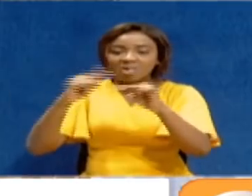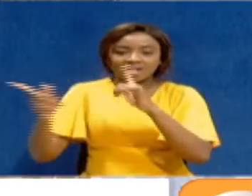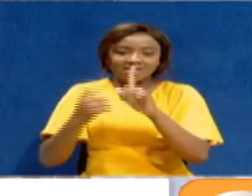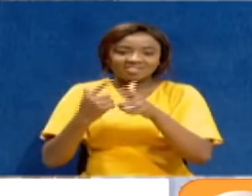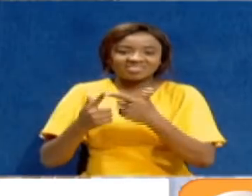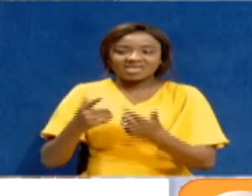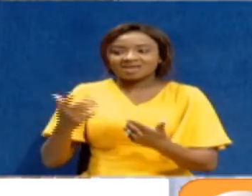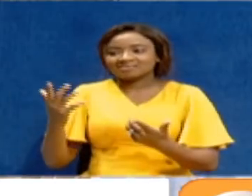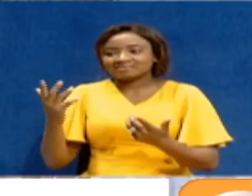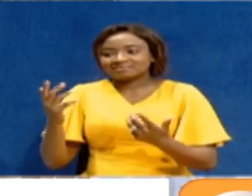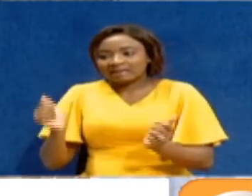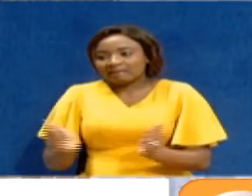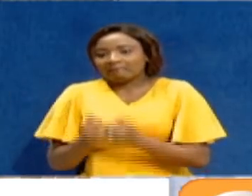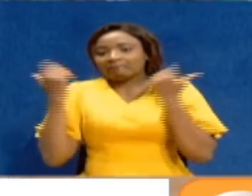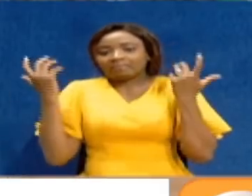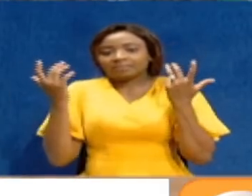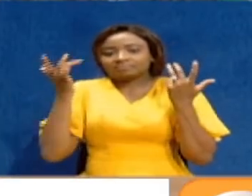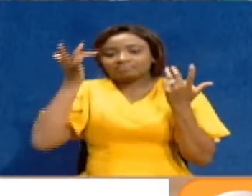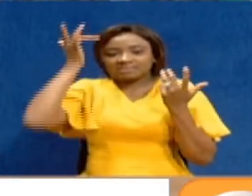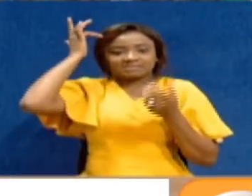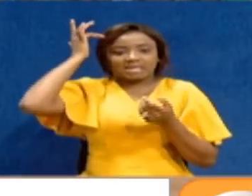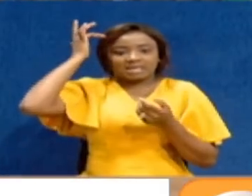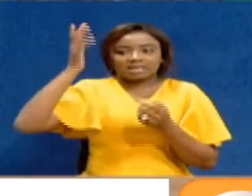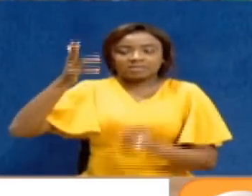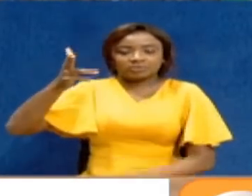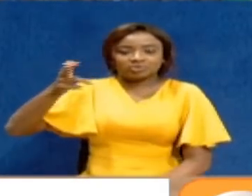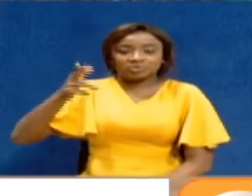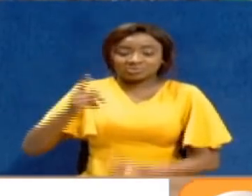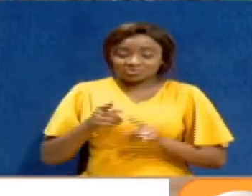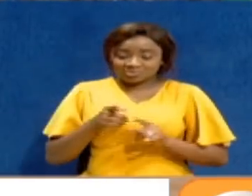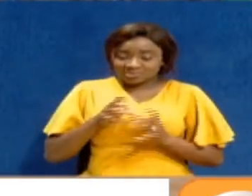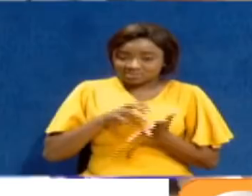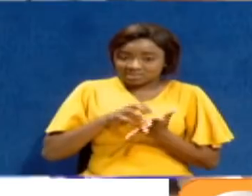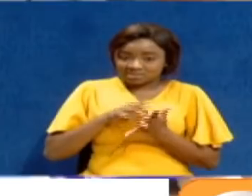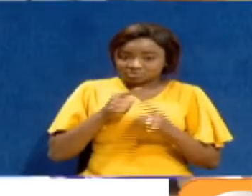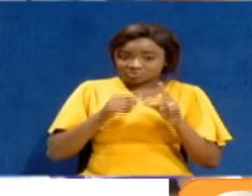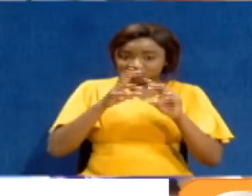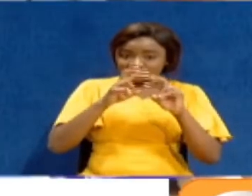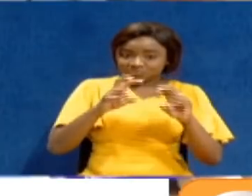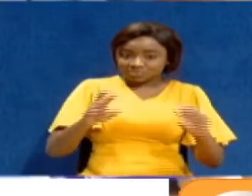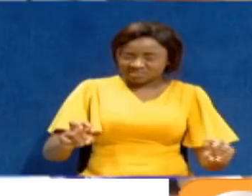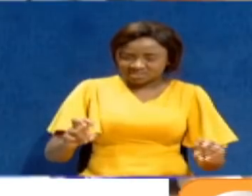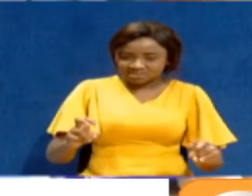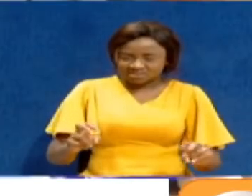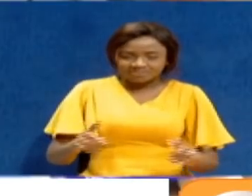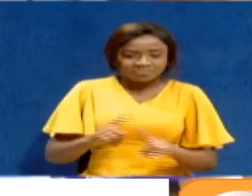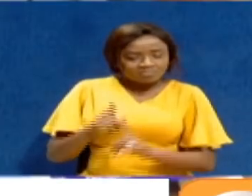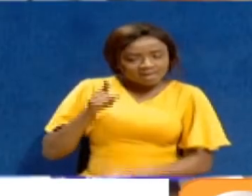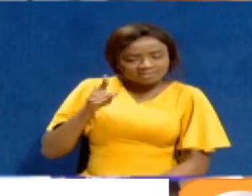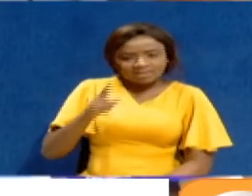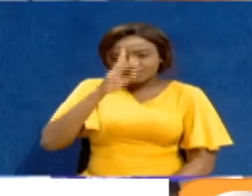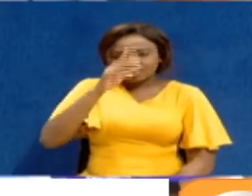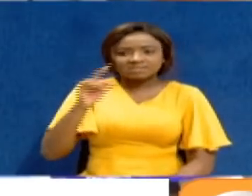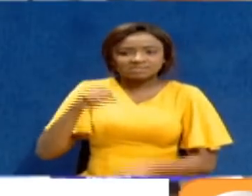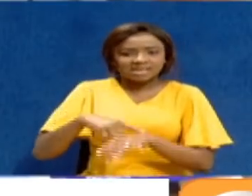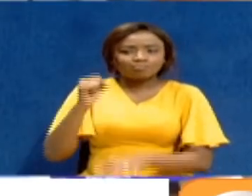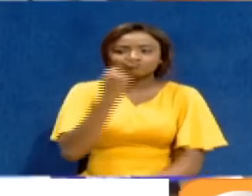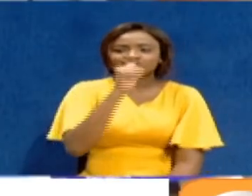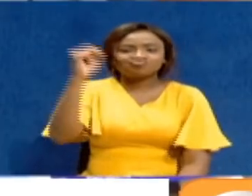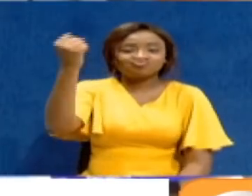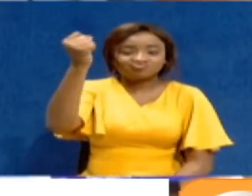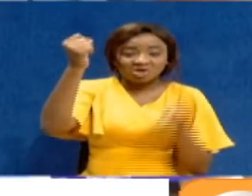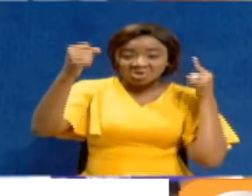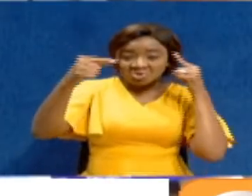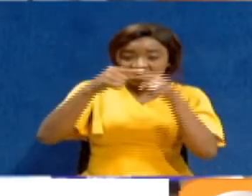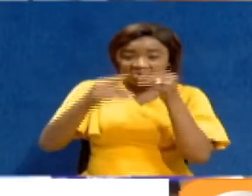crowd when one person was shot. The incident is still under investigation. Wanaenda kufanya patrol, wafanyi patrol, ni